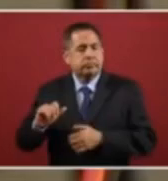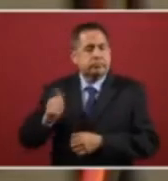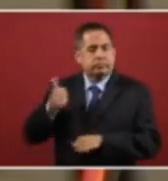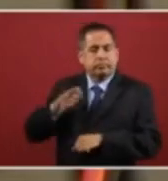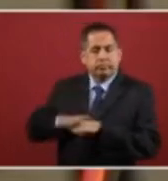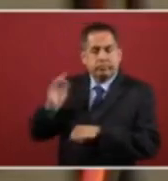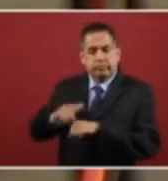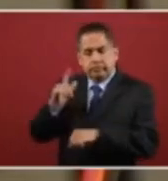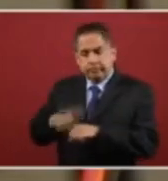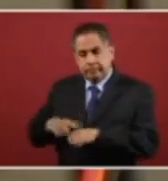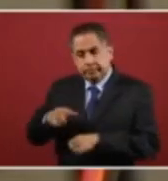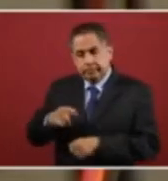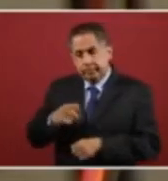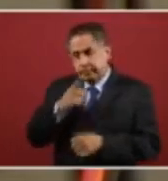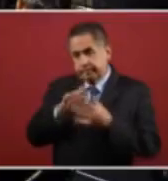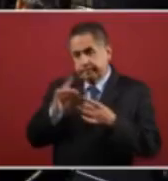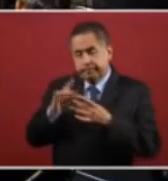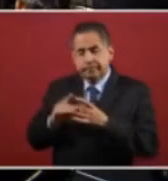In the previous authorities,